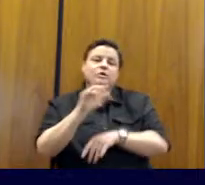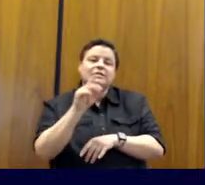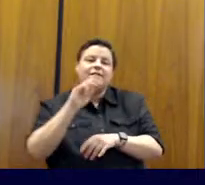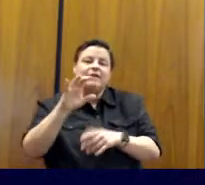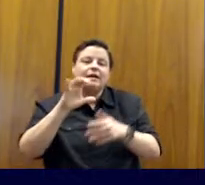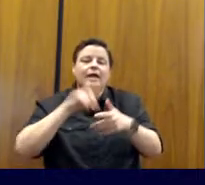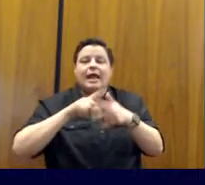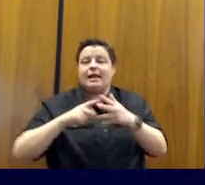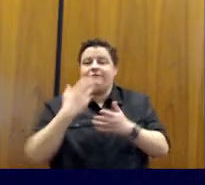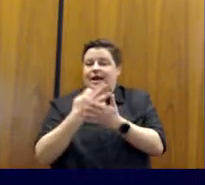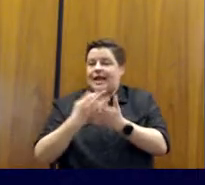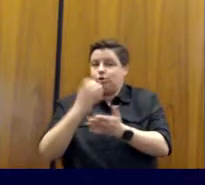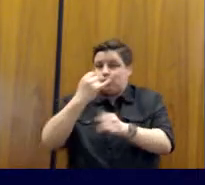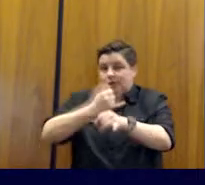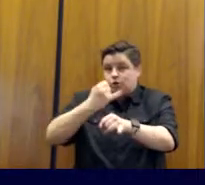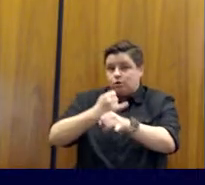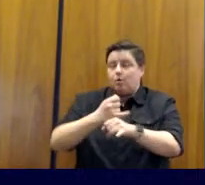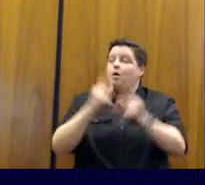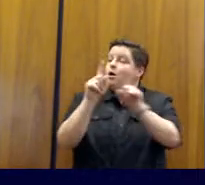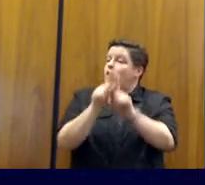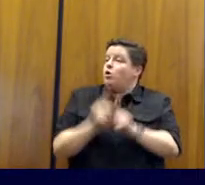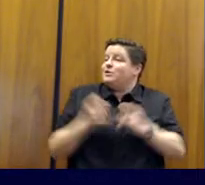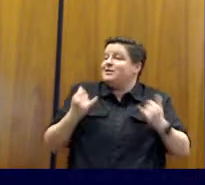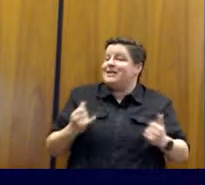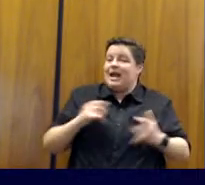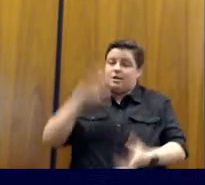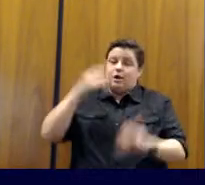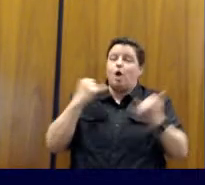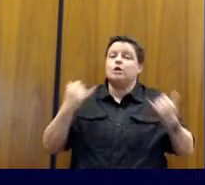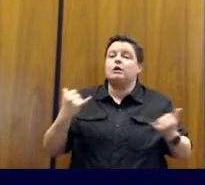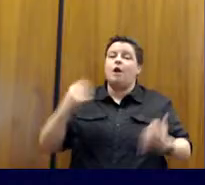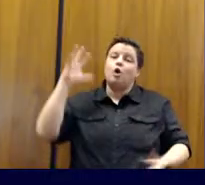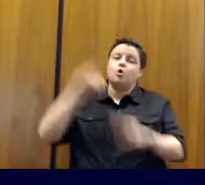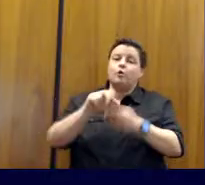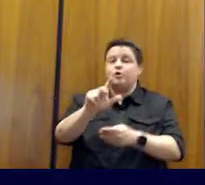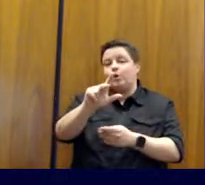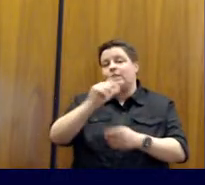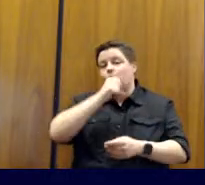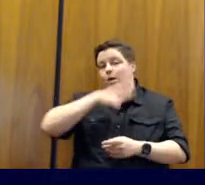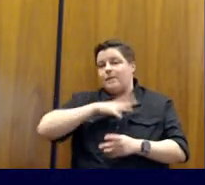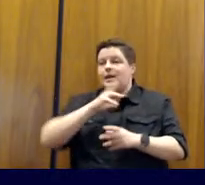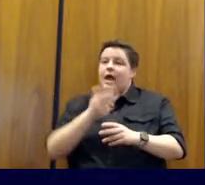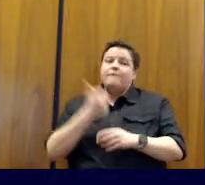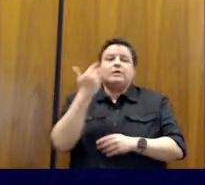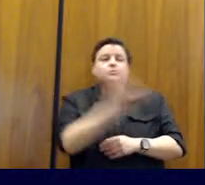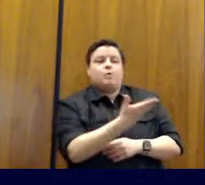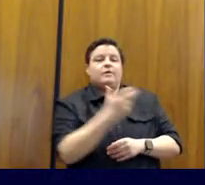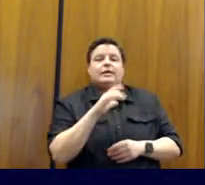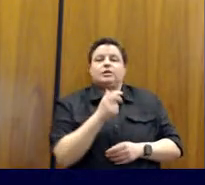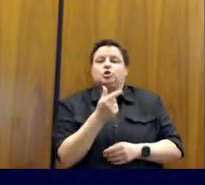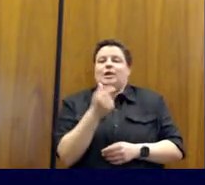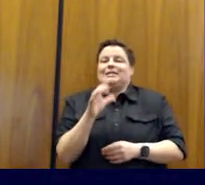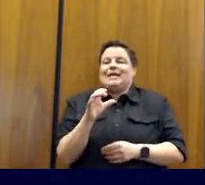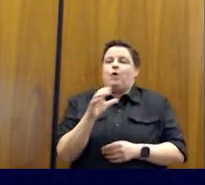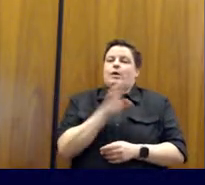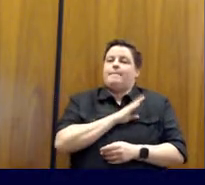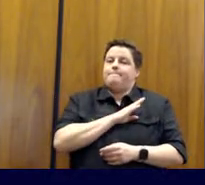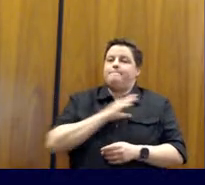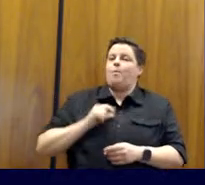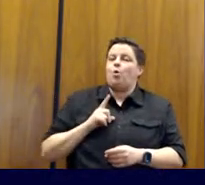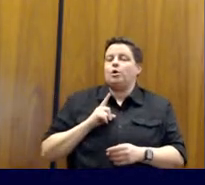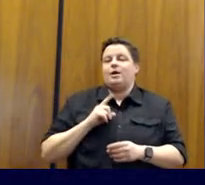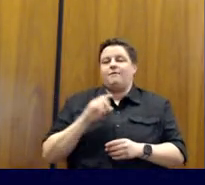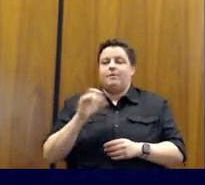financial institutions. And whereas to date, a total of 23 women have served on the Genesee County Board of Commissioners, starting